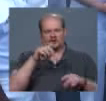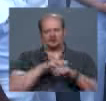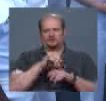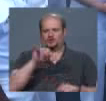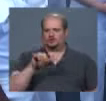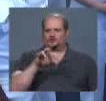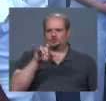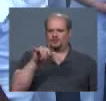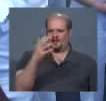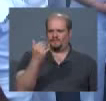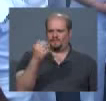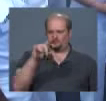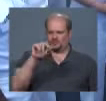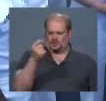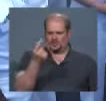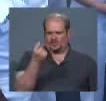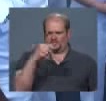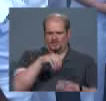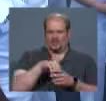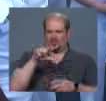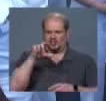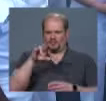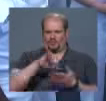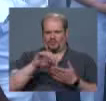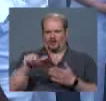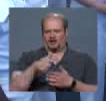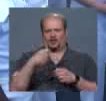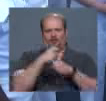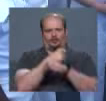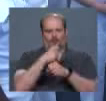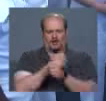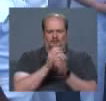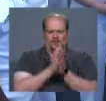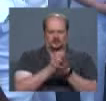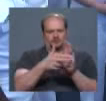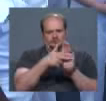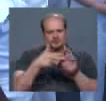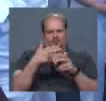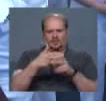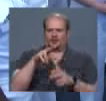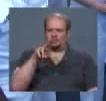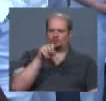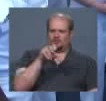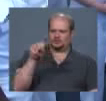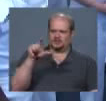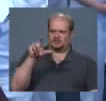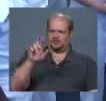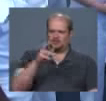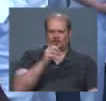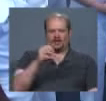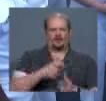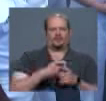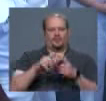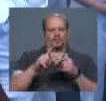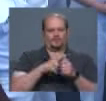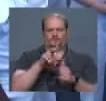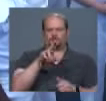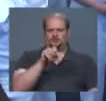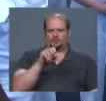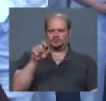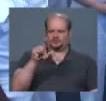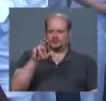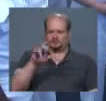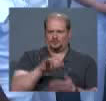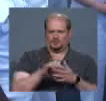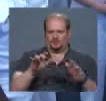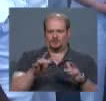15, 2011 in Little Rock that another combat ship would bear the name USS Little Rock. And whereas the first USS Little Rock